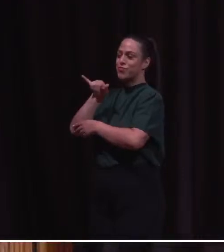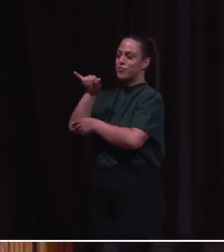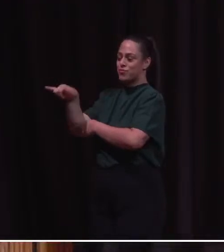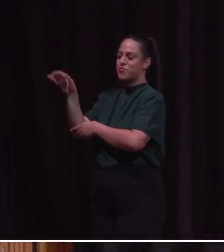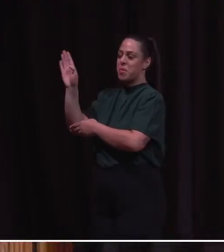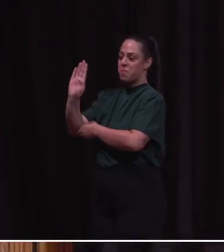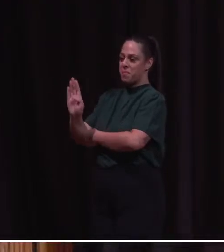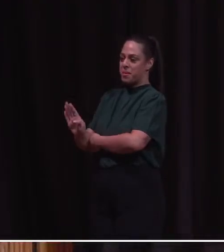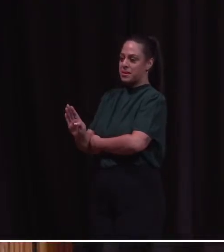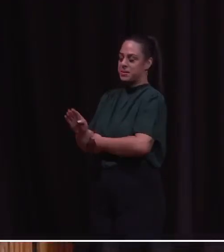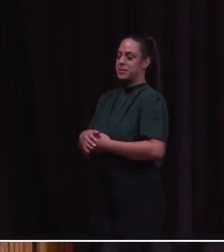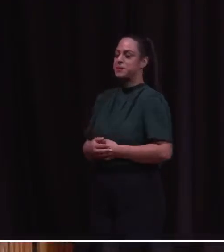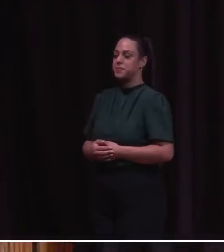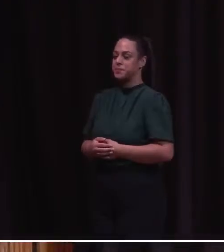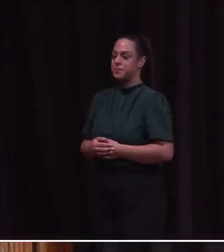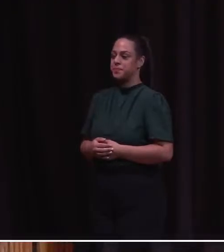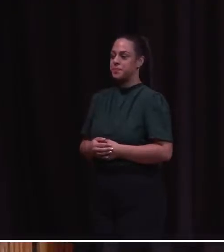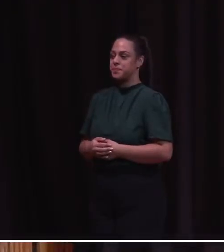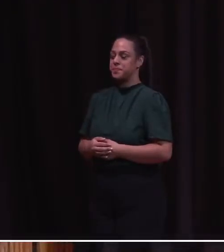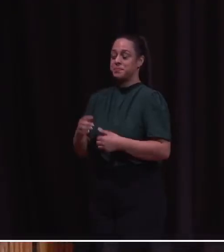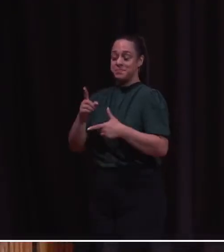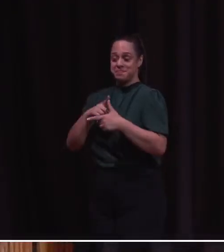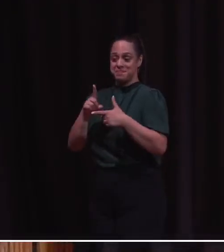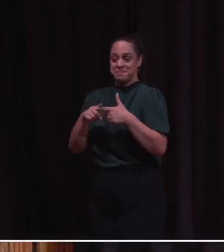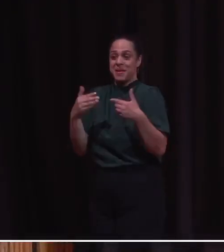So I'm happy to be here.